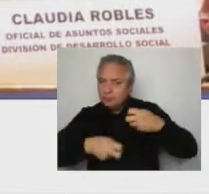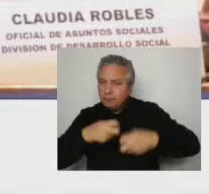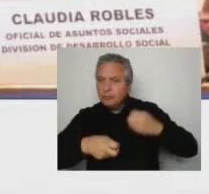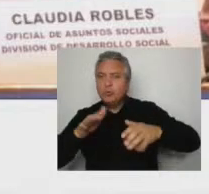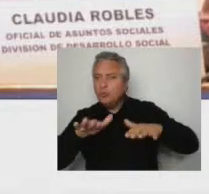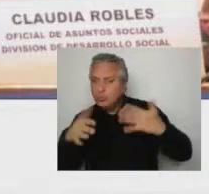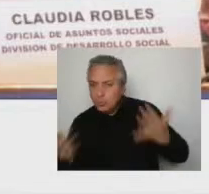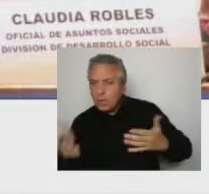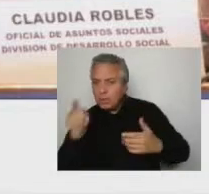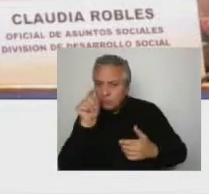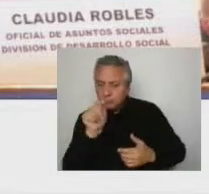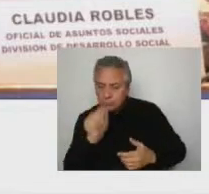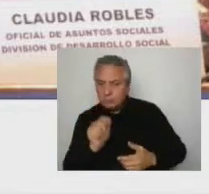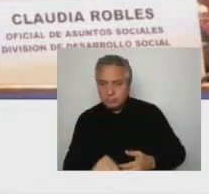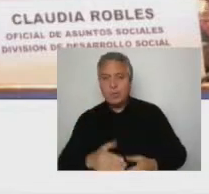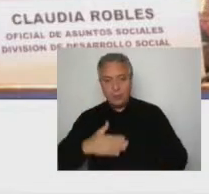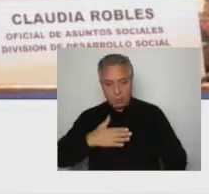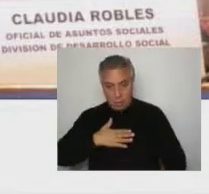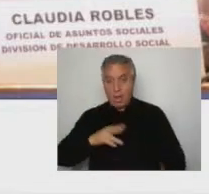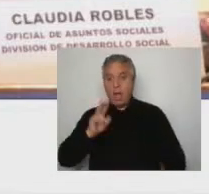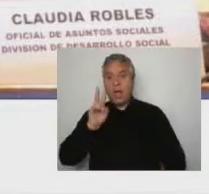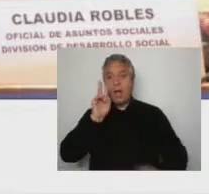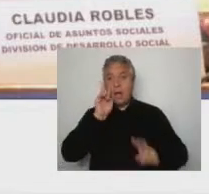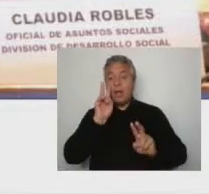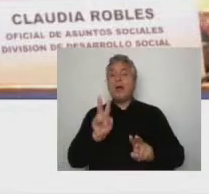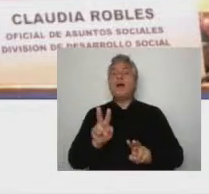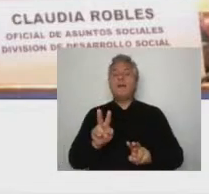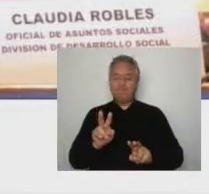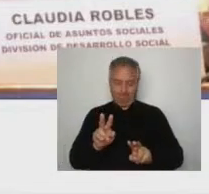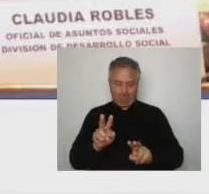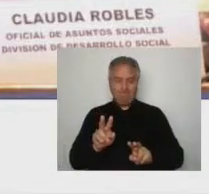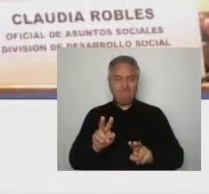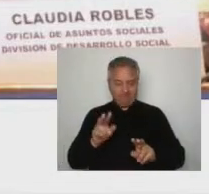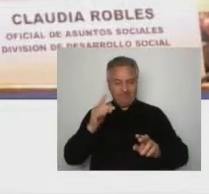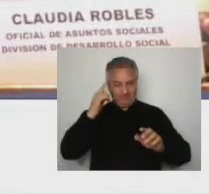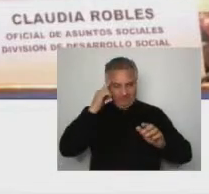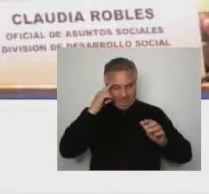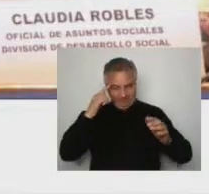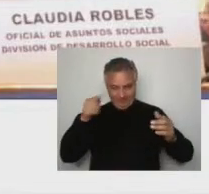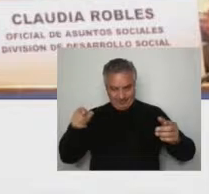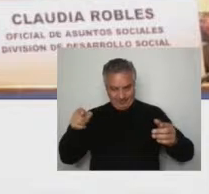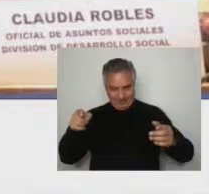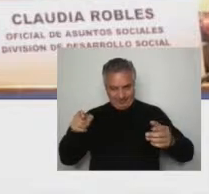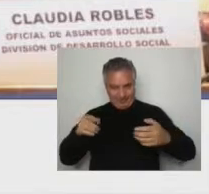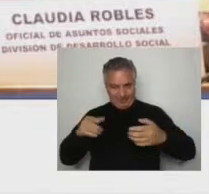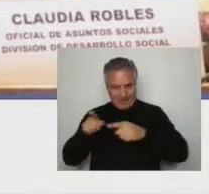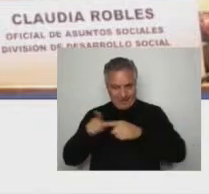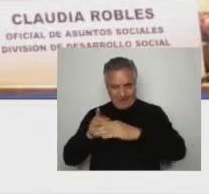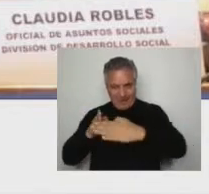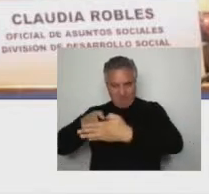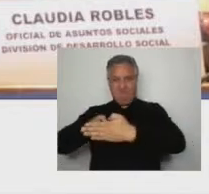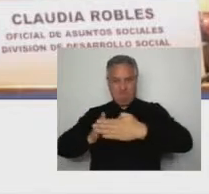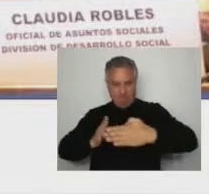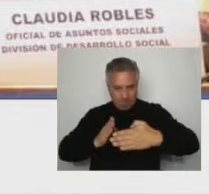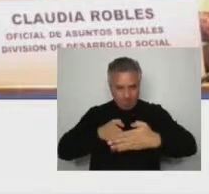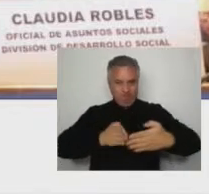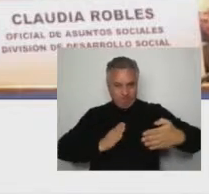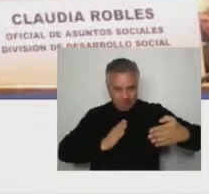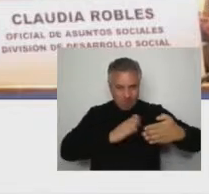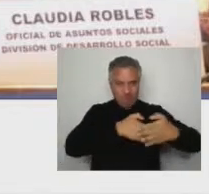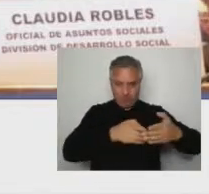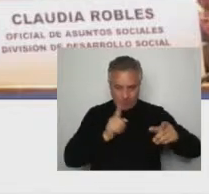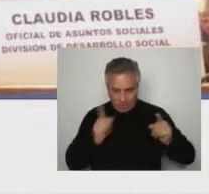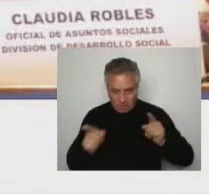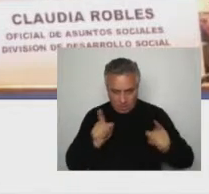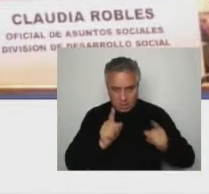social inclusive social development in a region, we find that the coincidence of these critical nodes generates